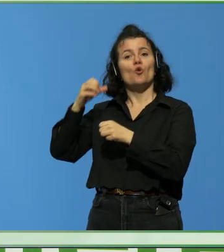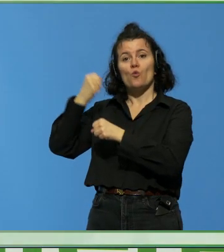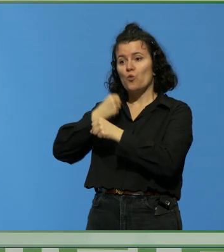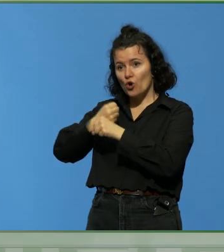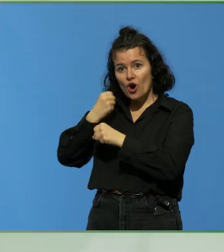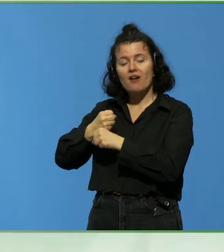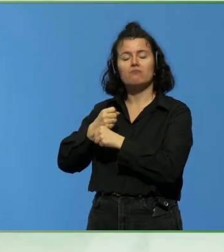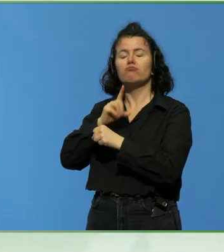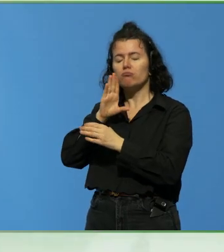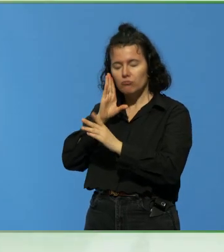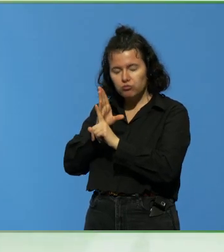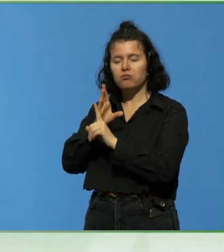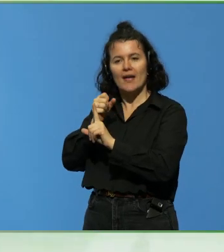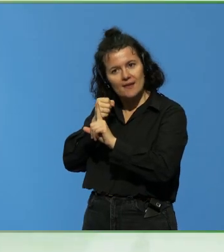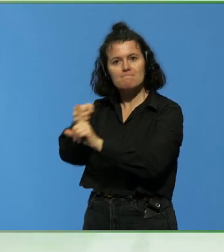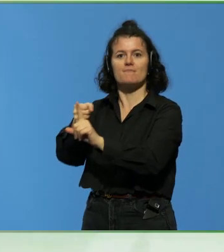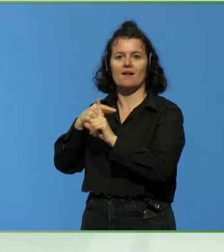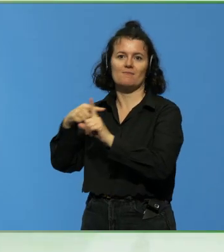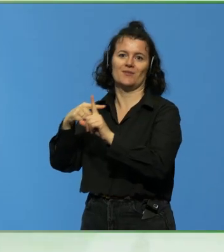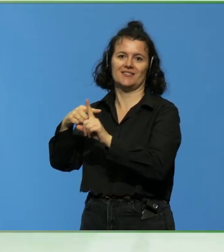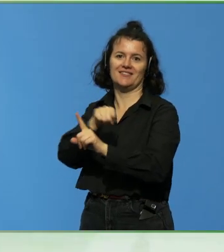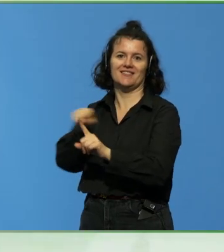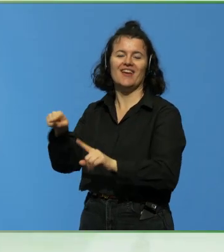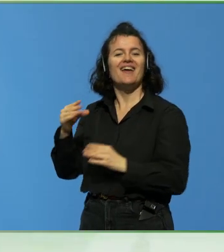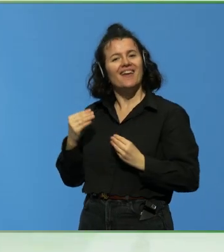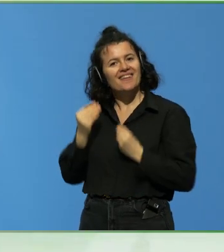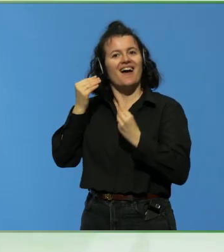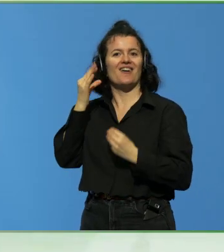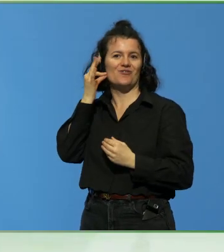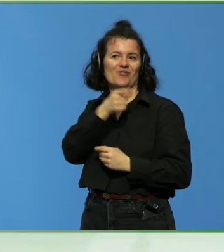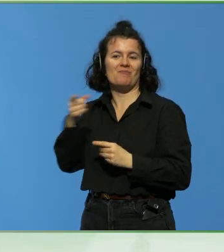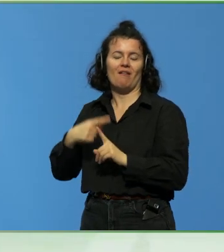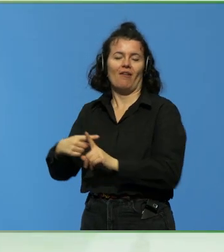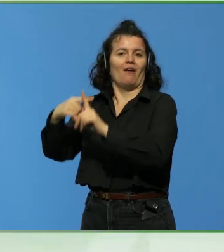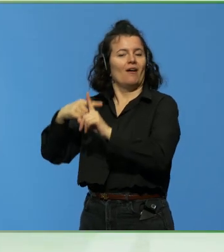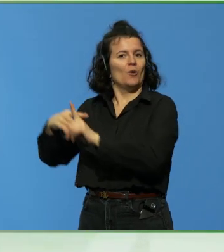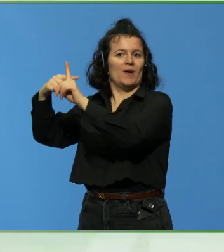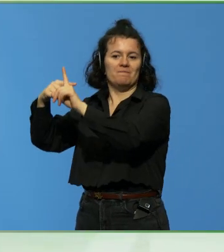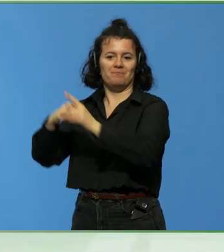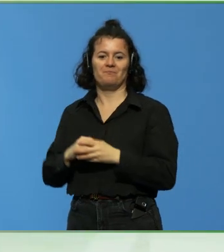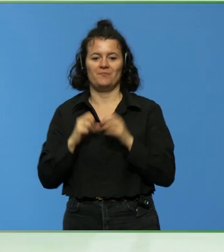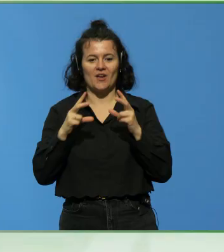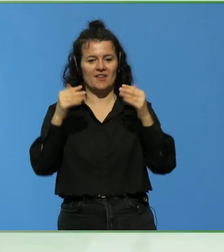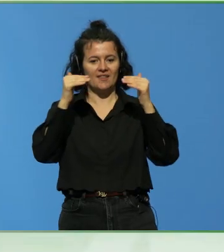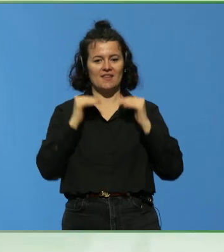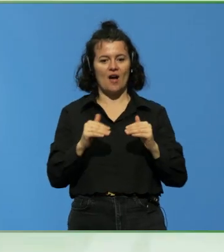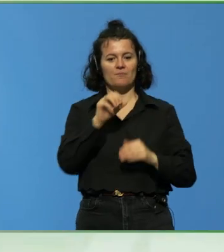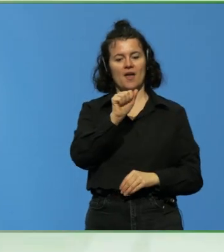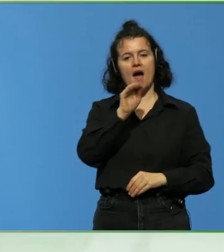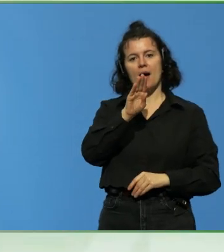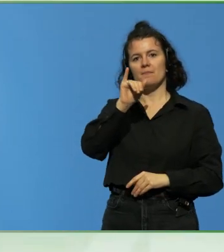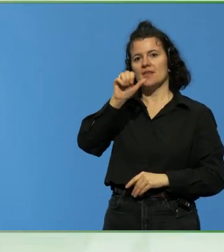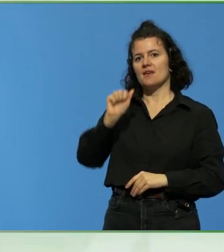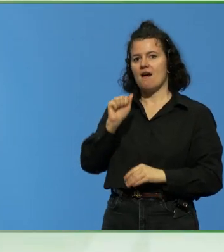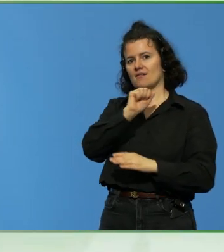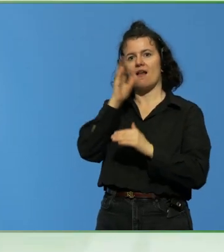women. Next, we have our finalist, our final speaker. Her name is Abia. She has a personal